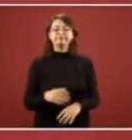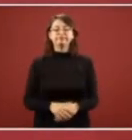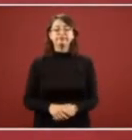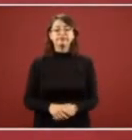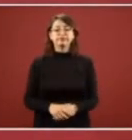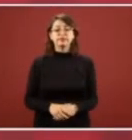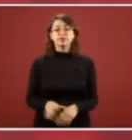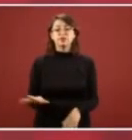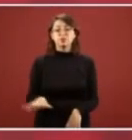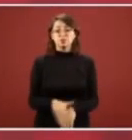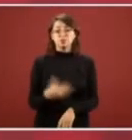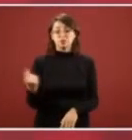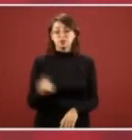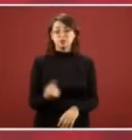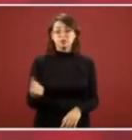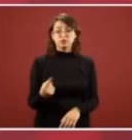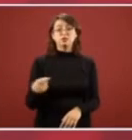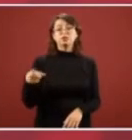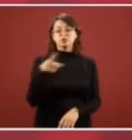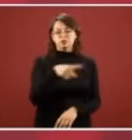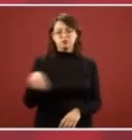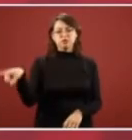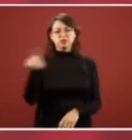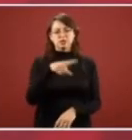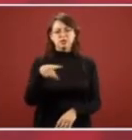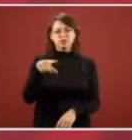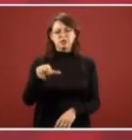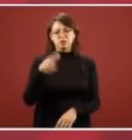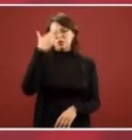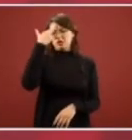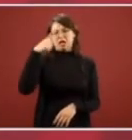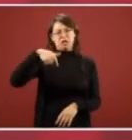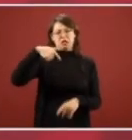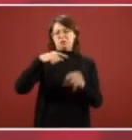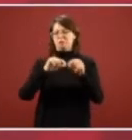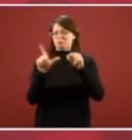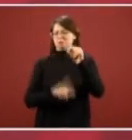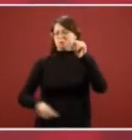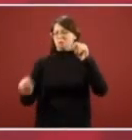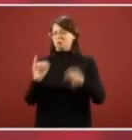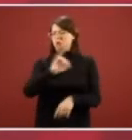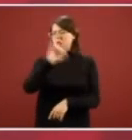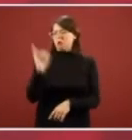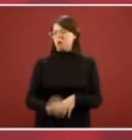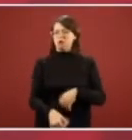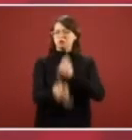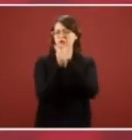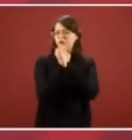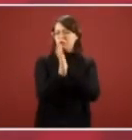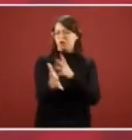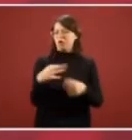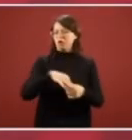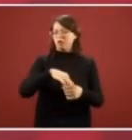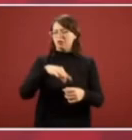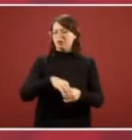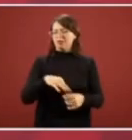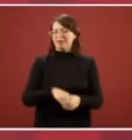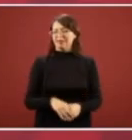ustedes recuerdan, ballots. No pasaba because en México. As you recall before, that never happened in